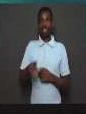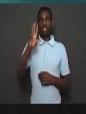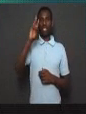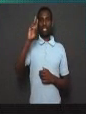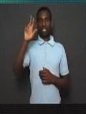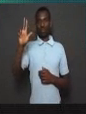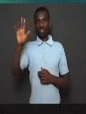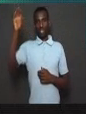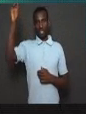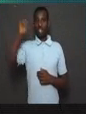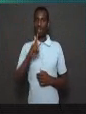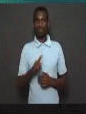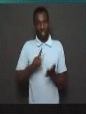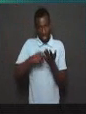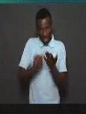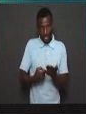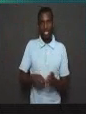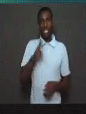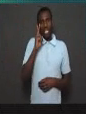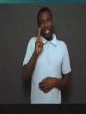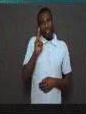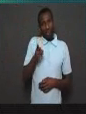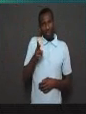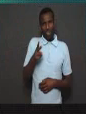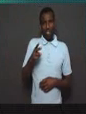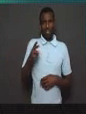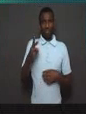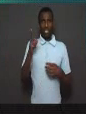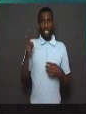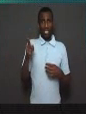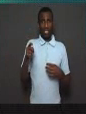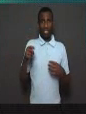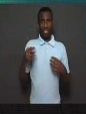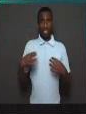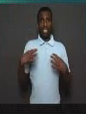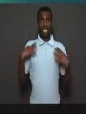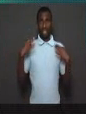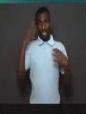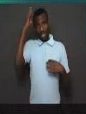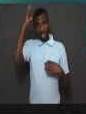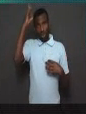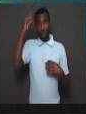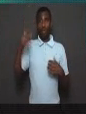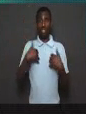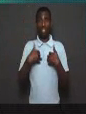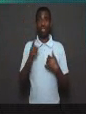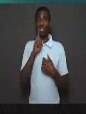So, the velocity of the ferry relative to the current